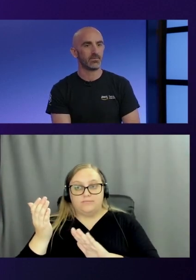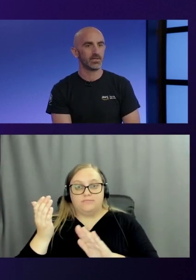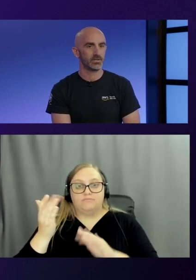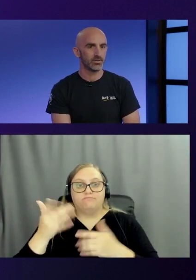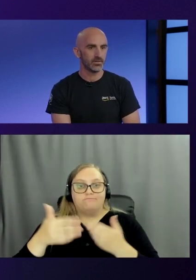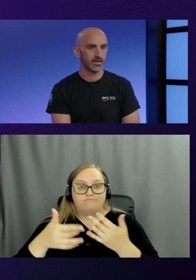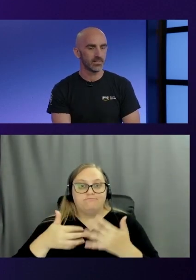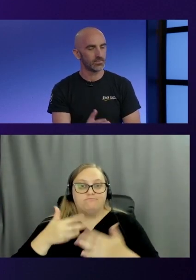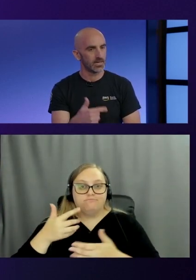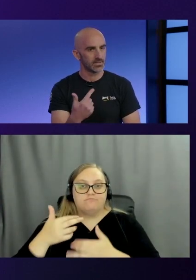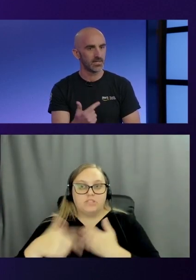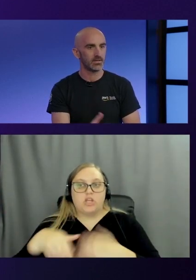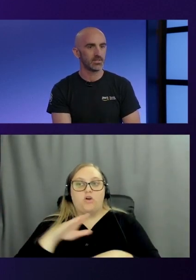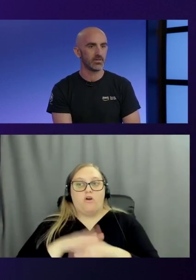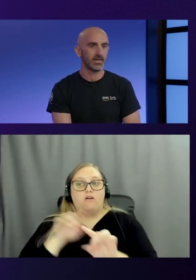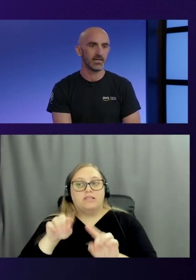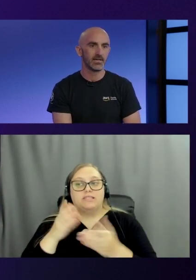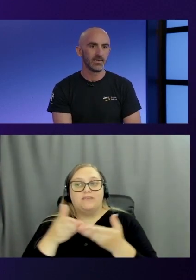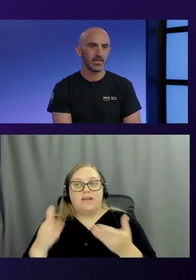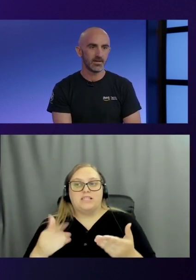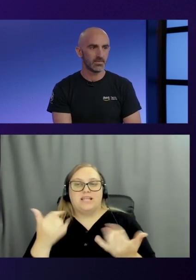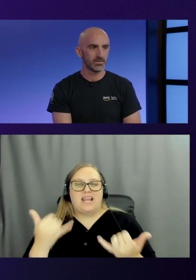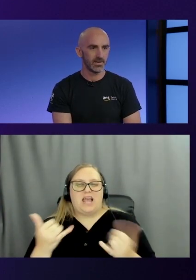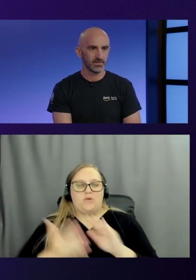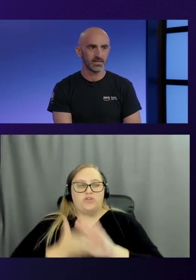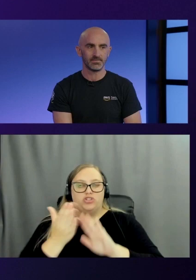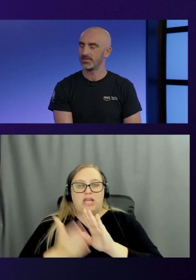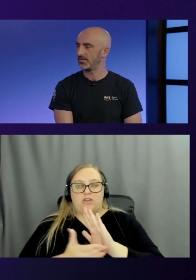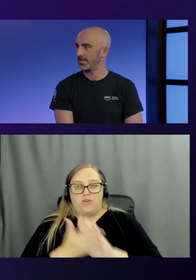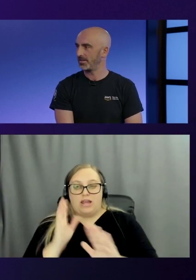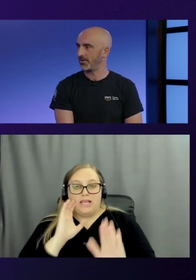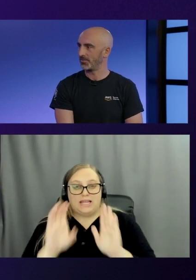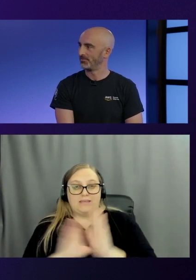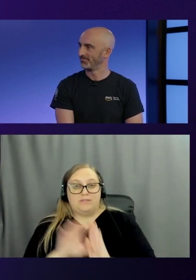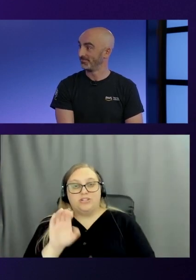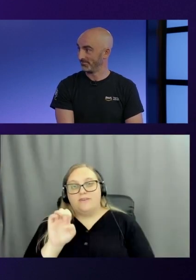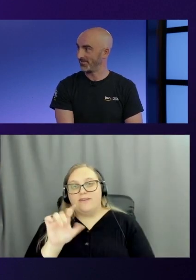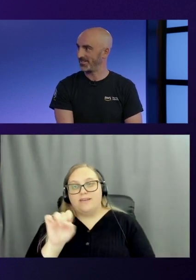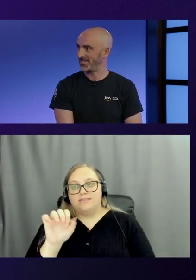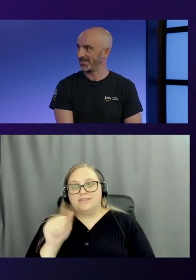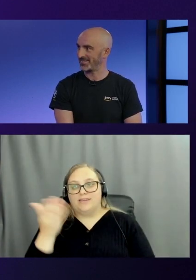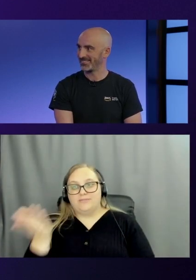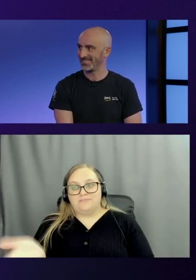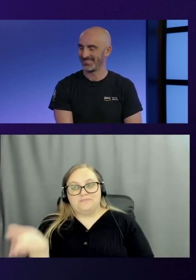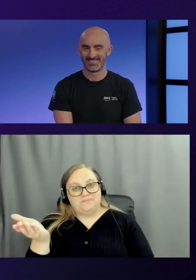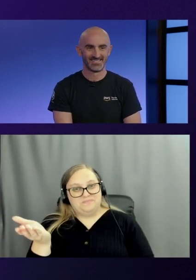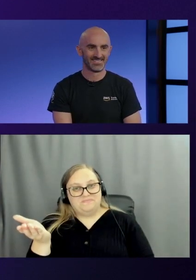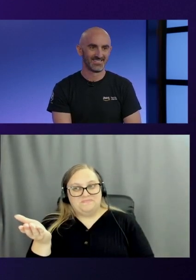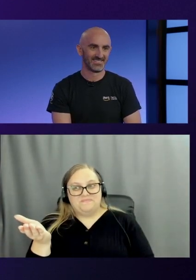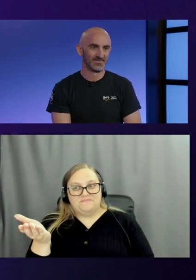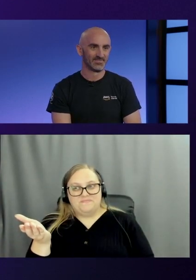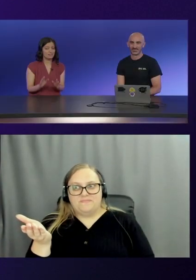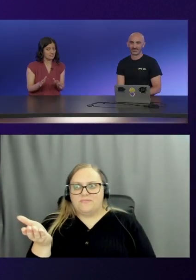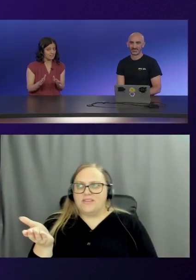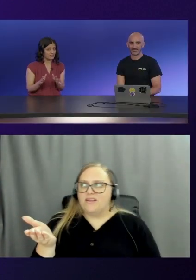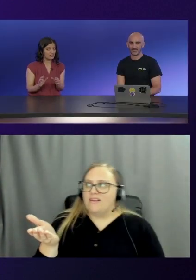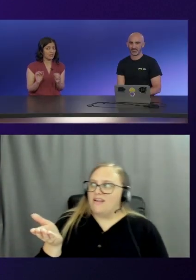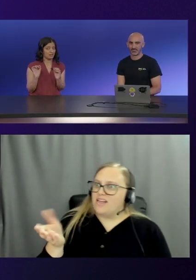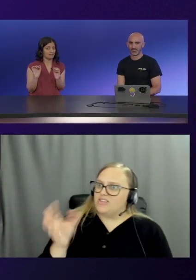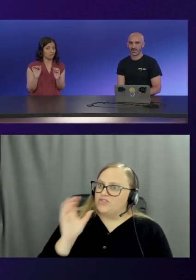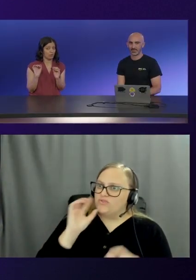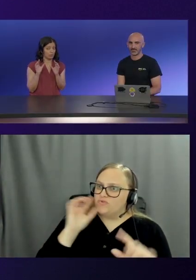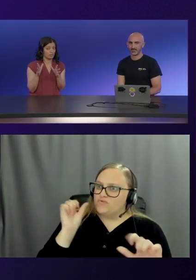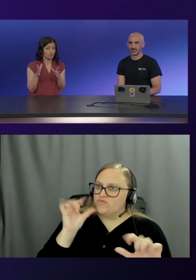the Inferentia 2 device, we're actually now generating an image of Elsa. So there you go. Wow. What do you think? So, no, this is great. So this